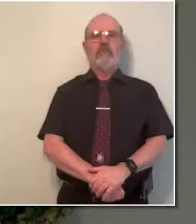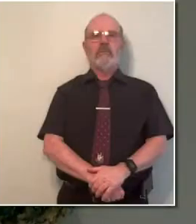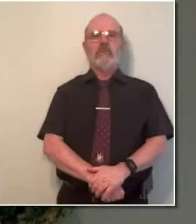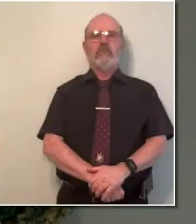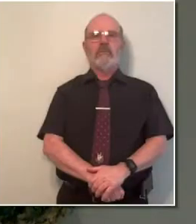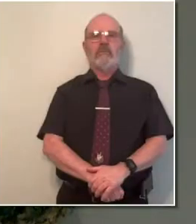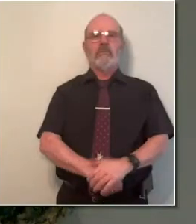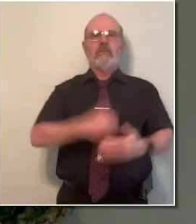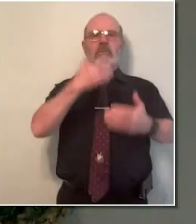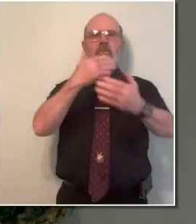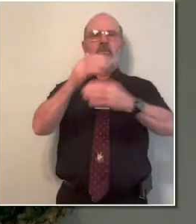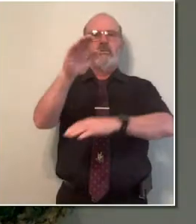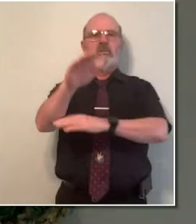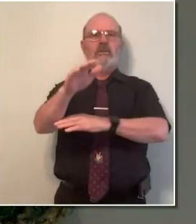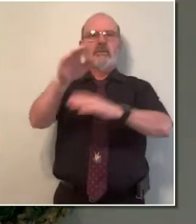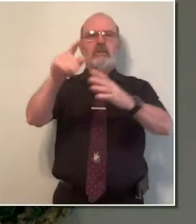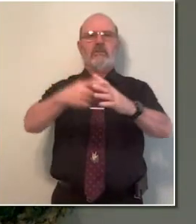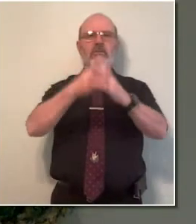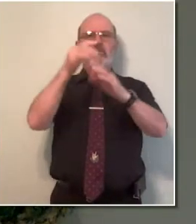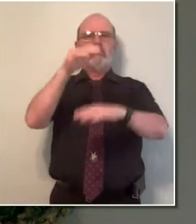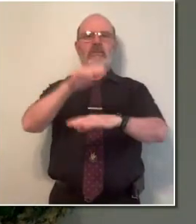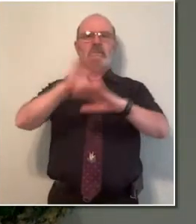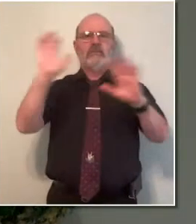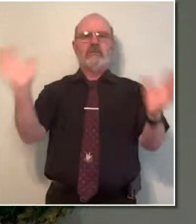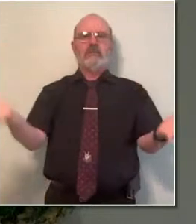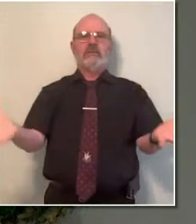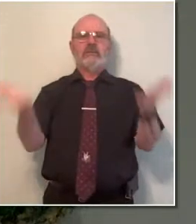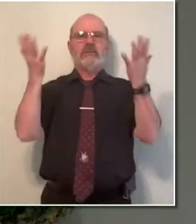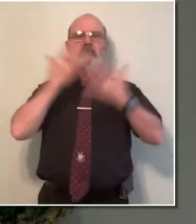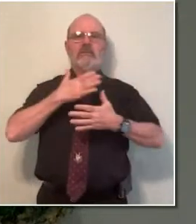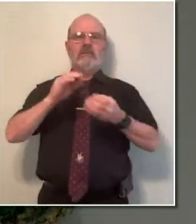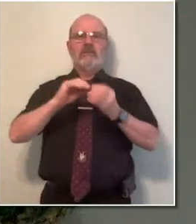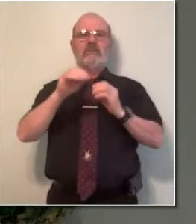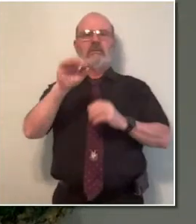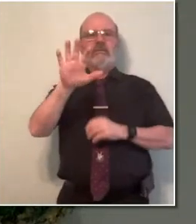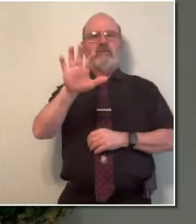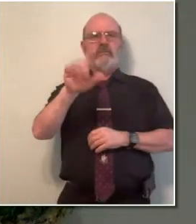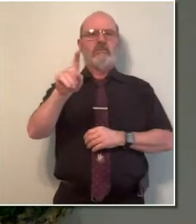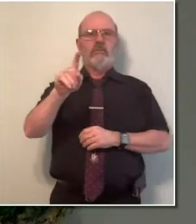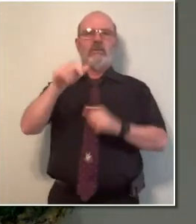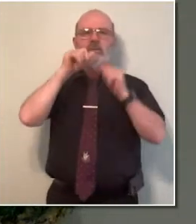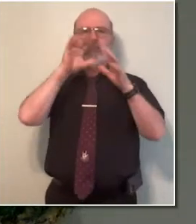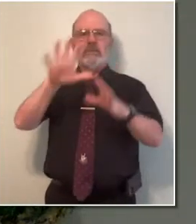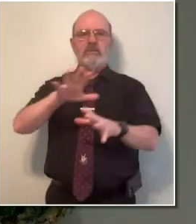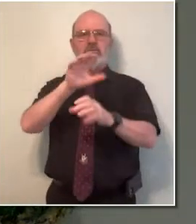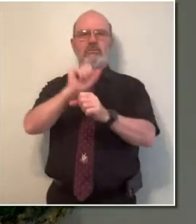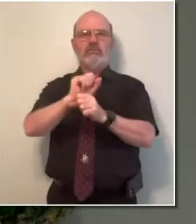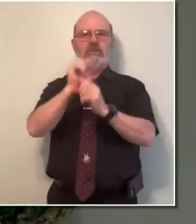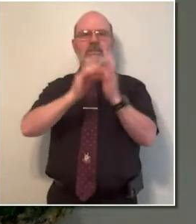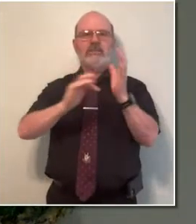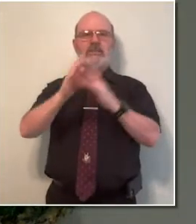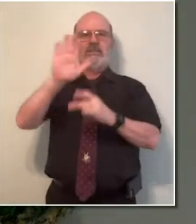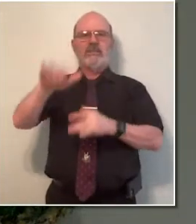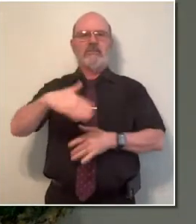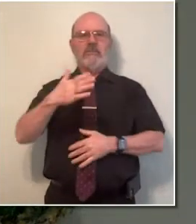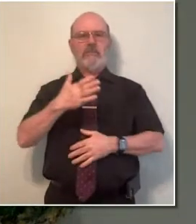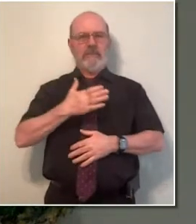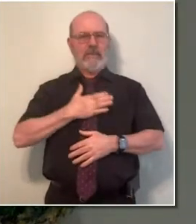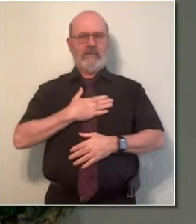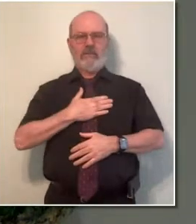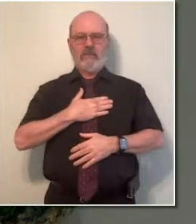Good evening. Let's get started tonight. Stand with me. Turn to 51 in your hymn books. Blessed assurance, Jesus is mine. Oh,